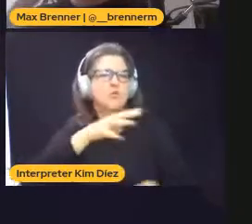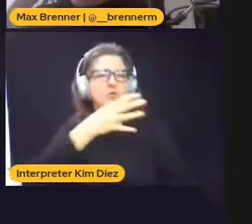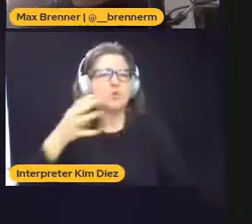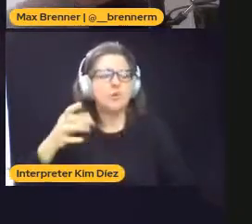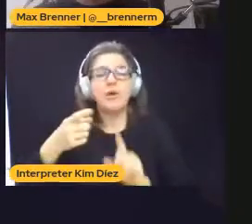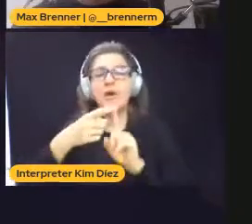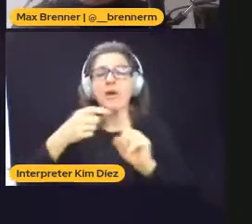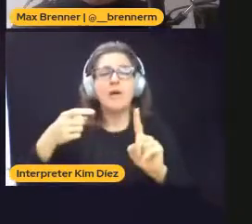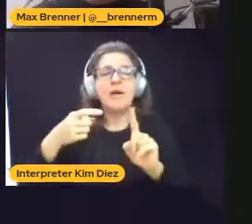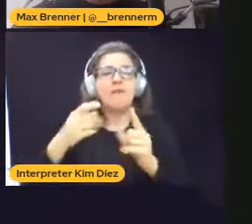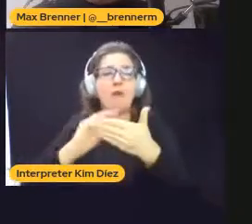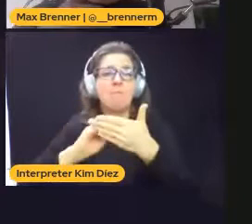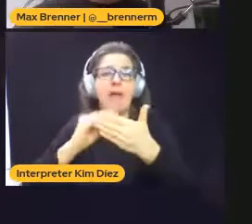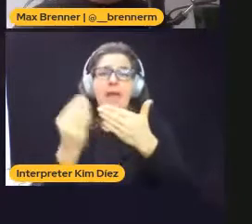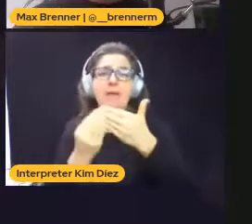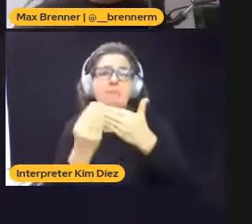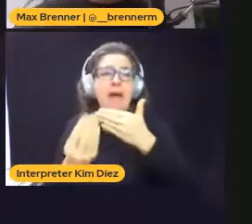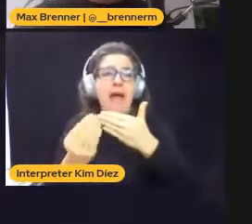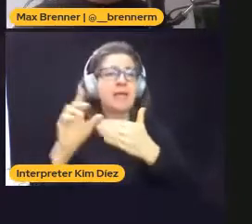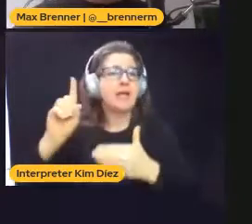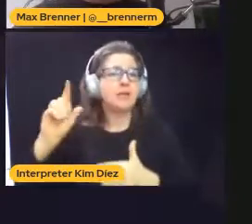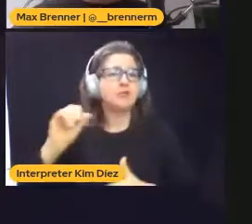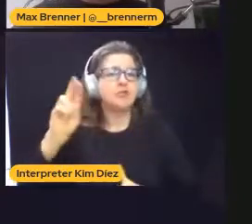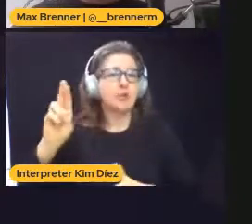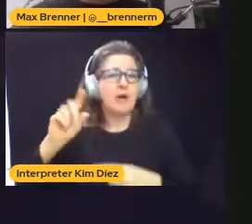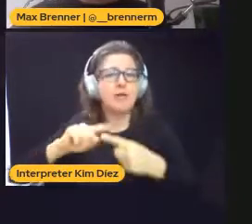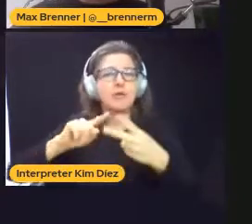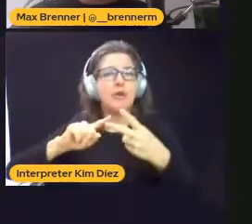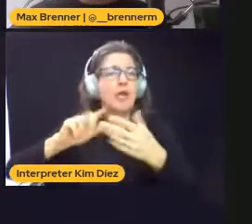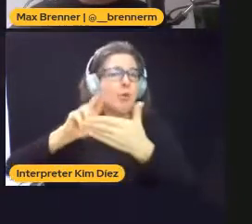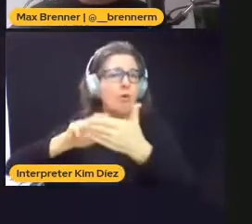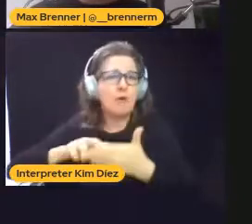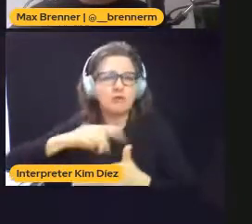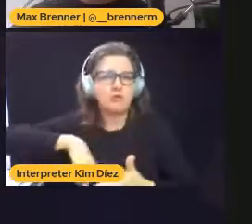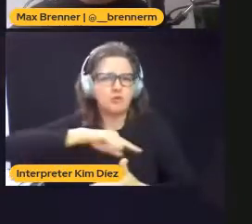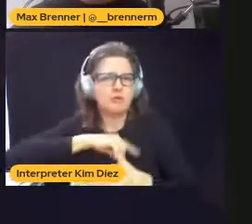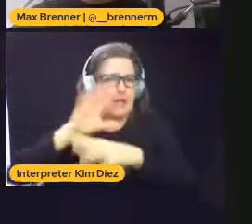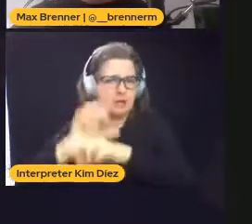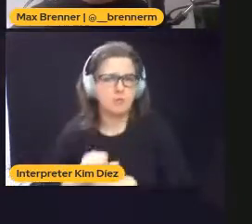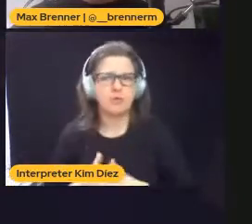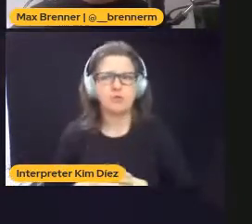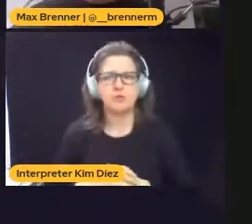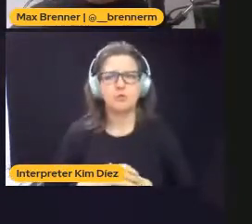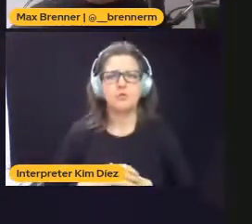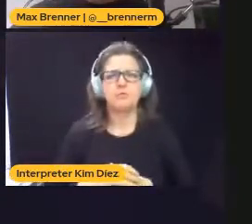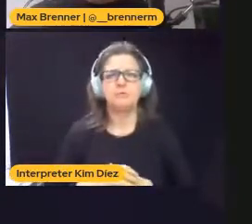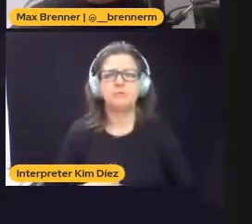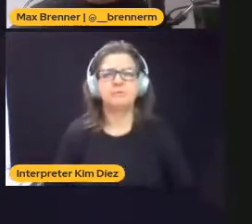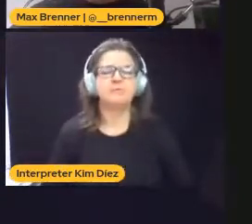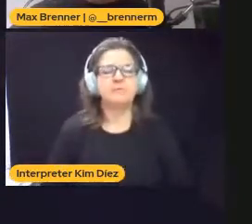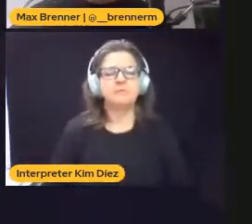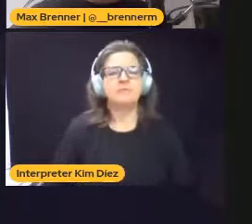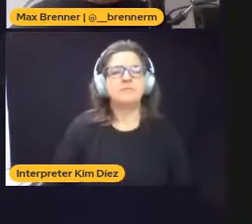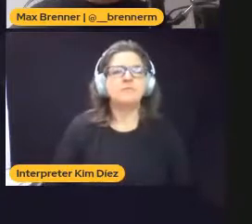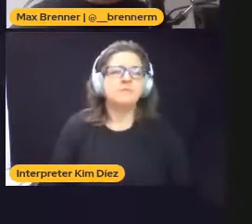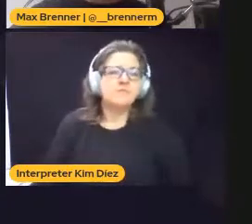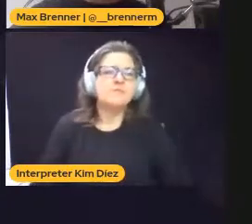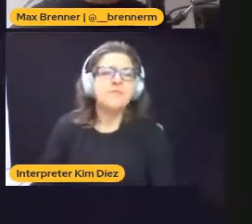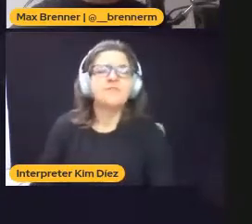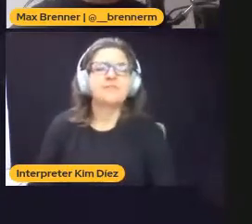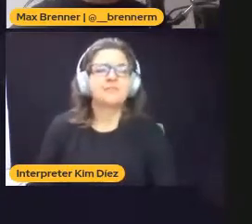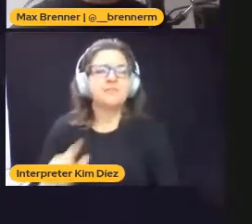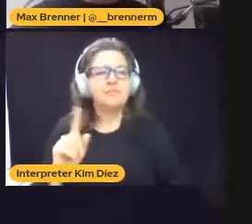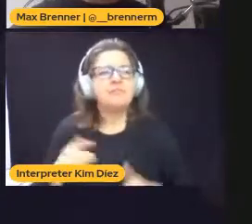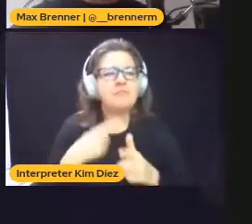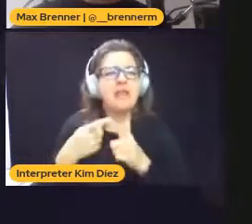registry as you are used to it. So in this example, the Redis chart, and then you can pass values, work with it like with